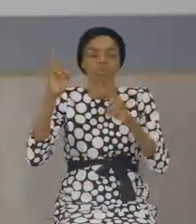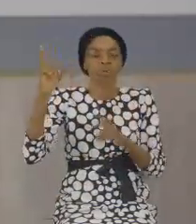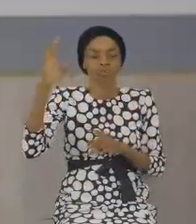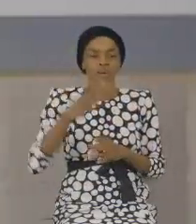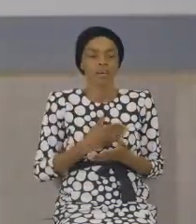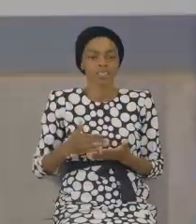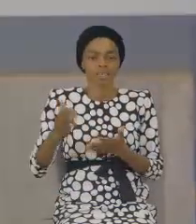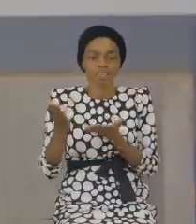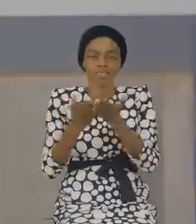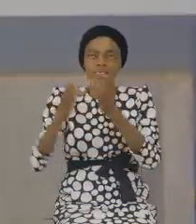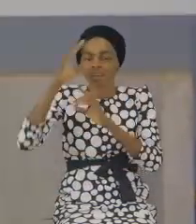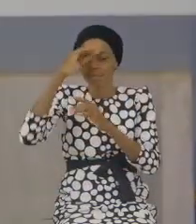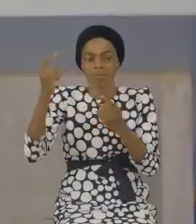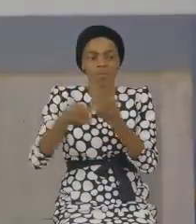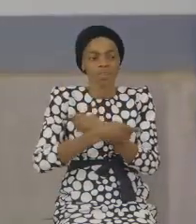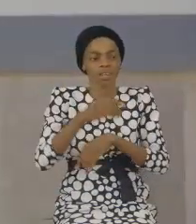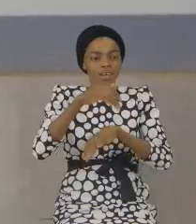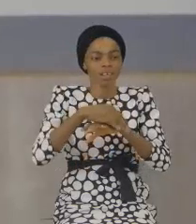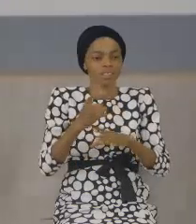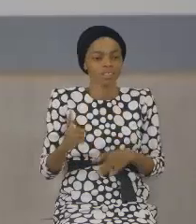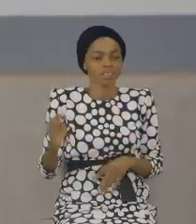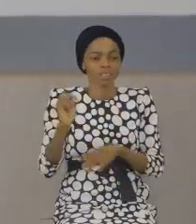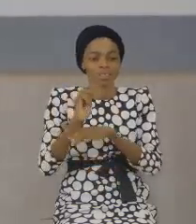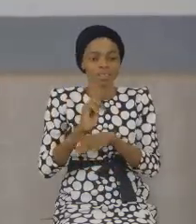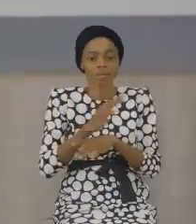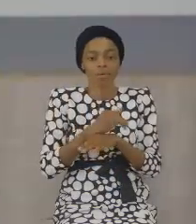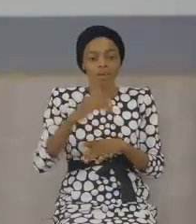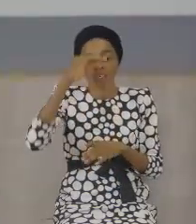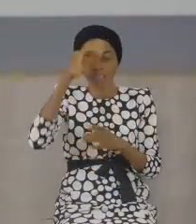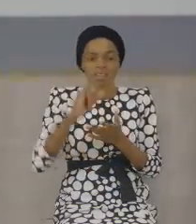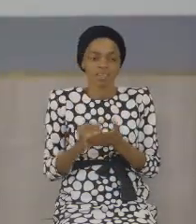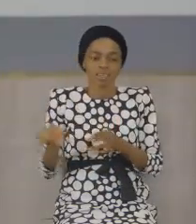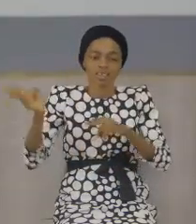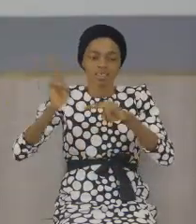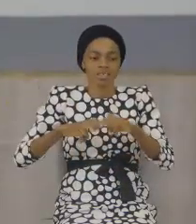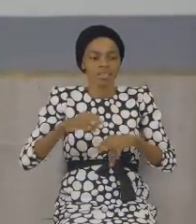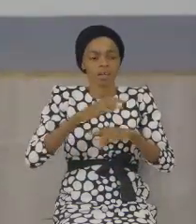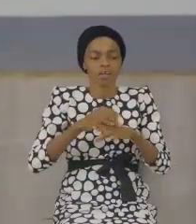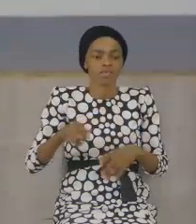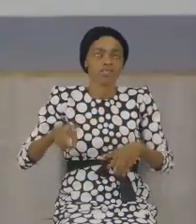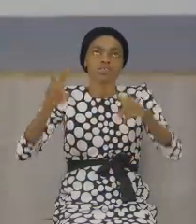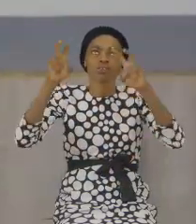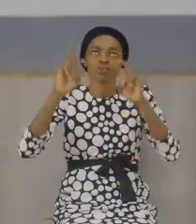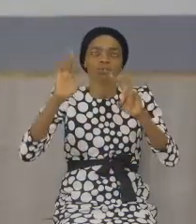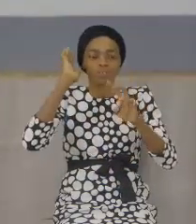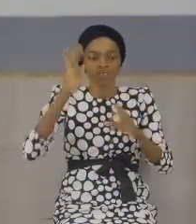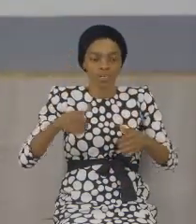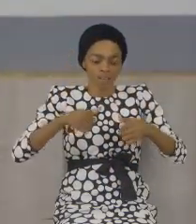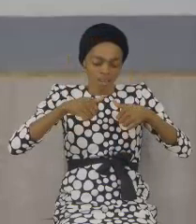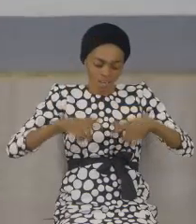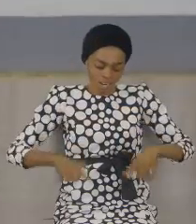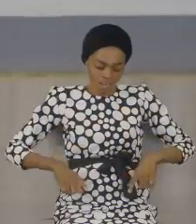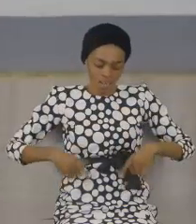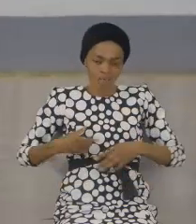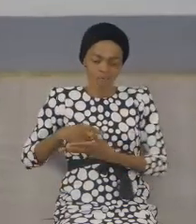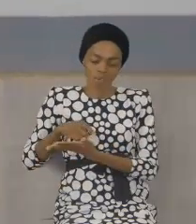and night in his temple. And he that sitteth on the throne shall dwell among them.